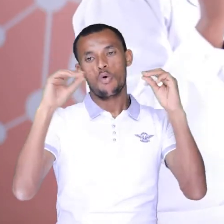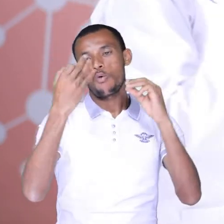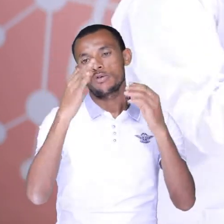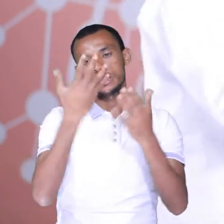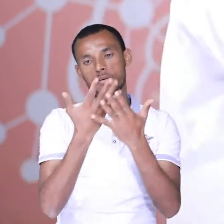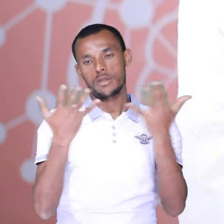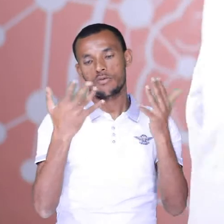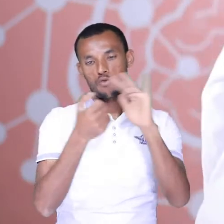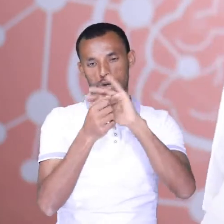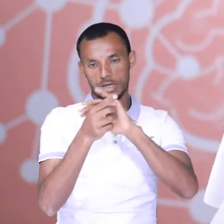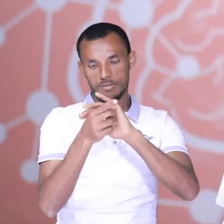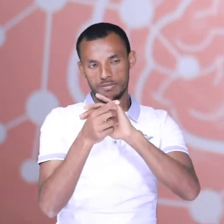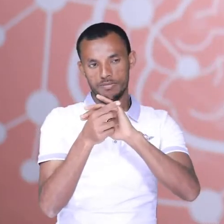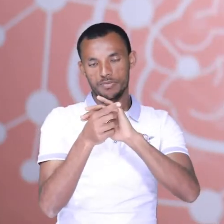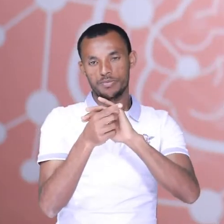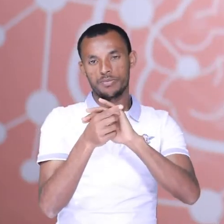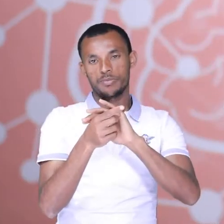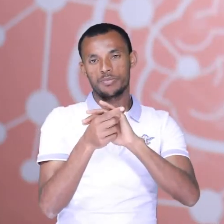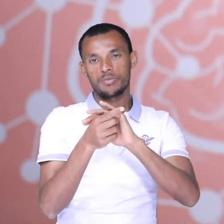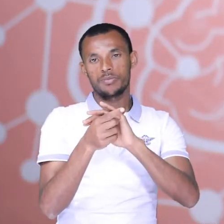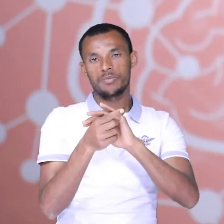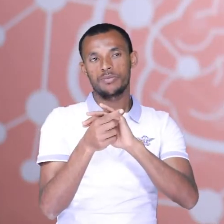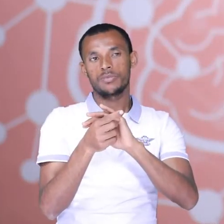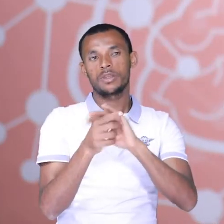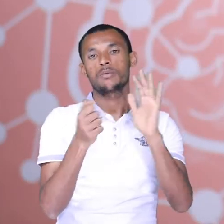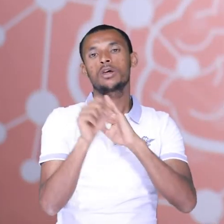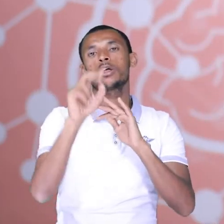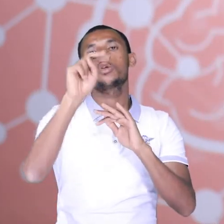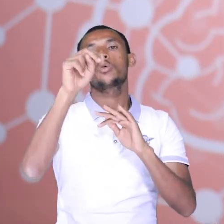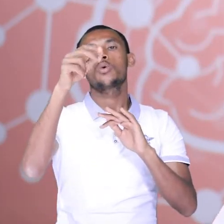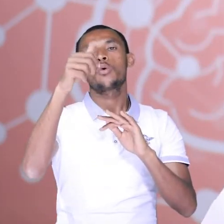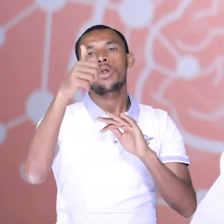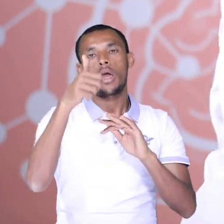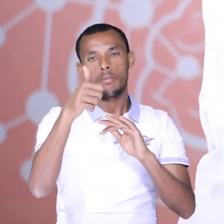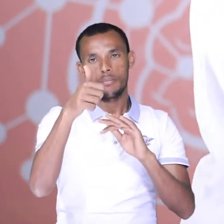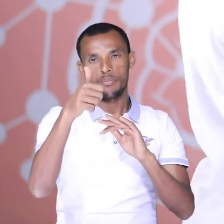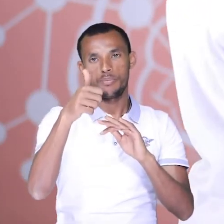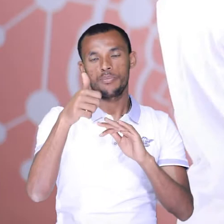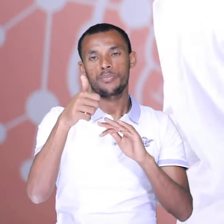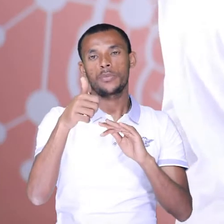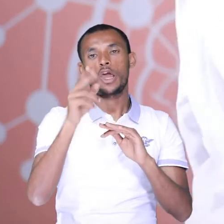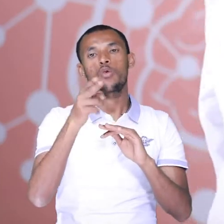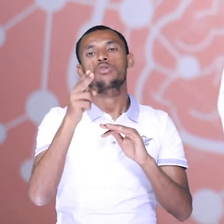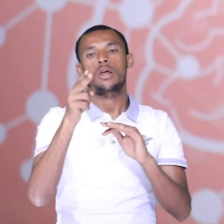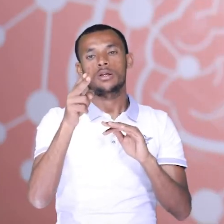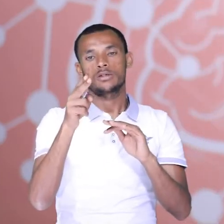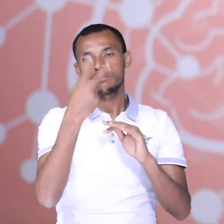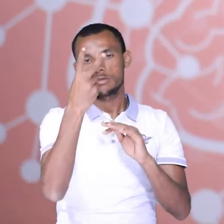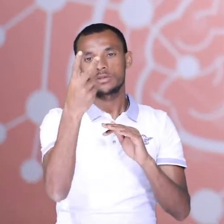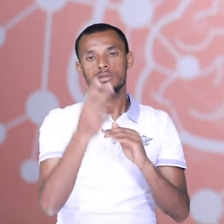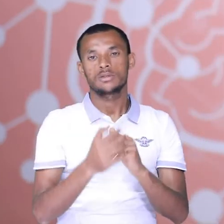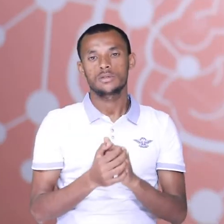For example, what is the molar mass of sodium hydroxide? What is the molar mass of sodium